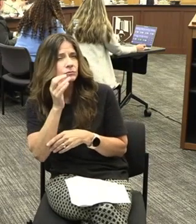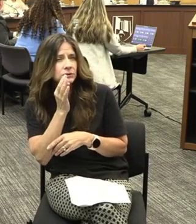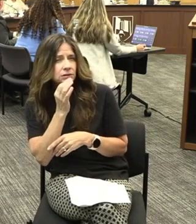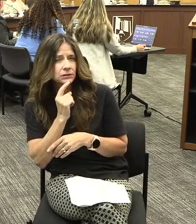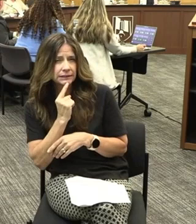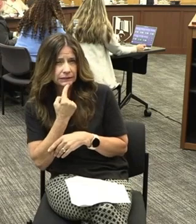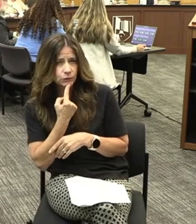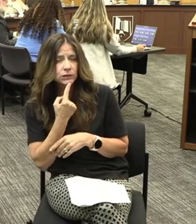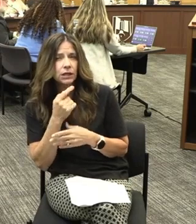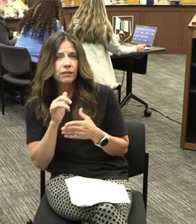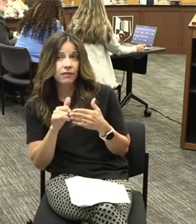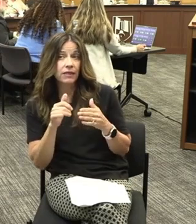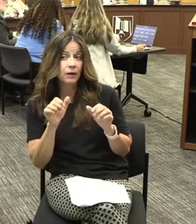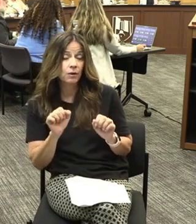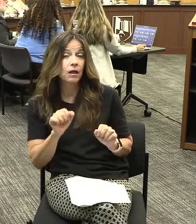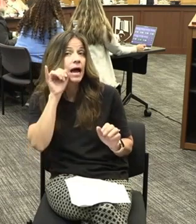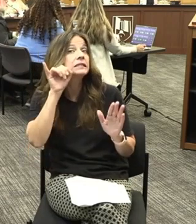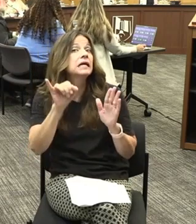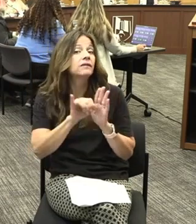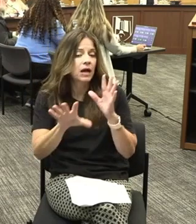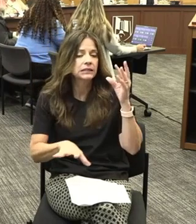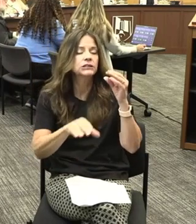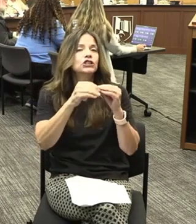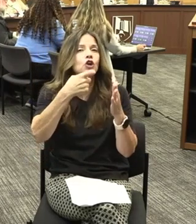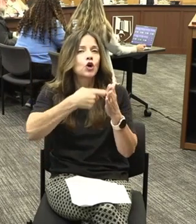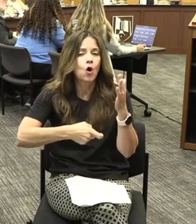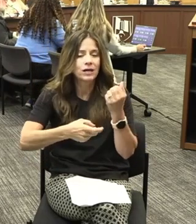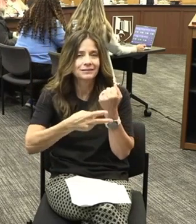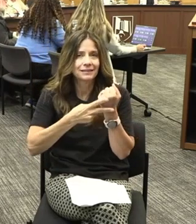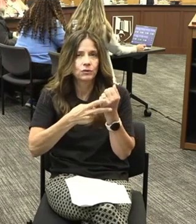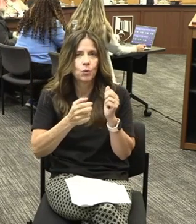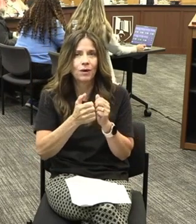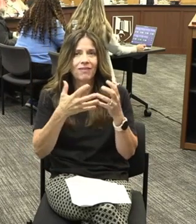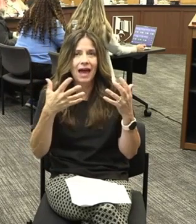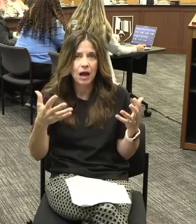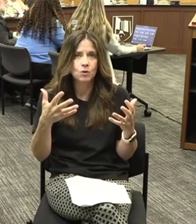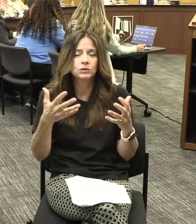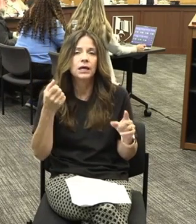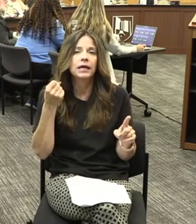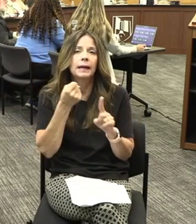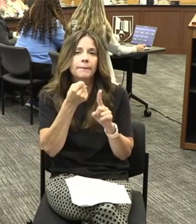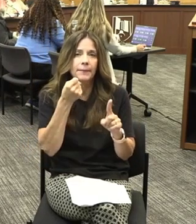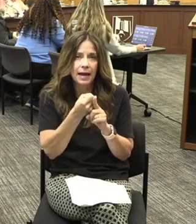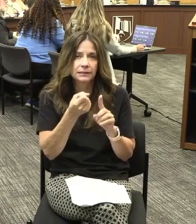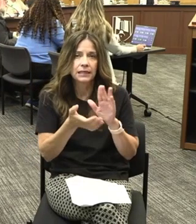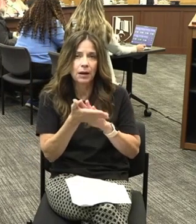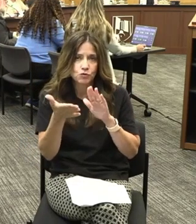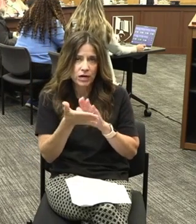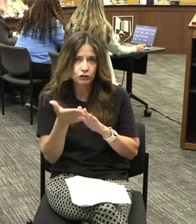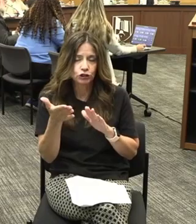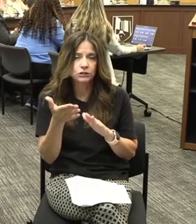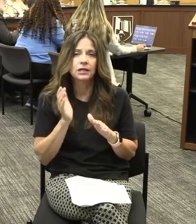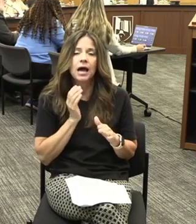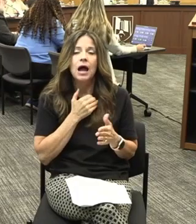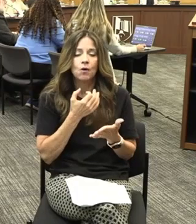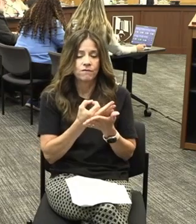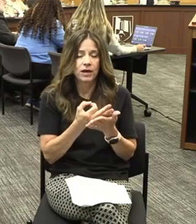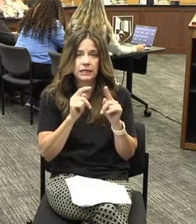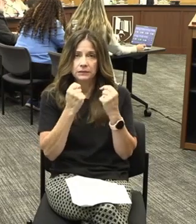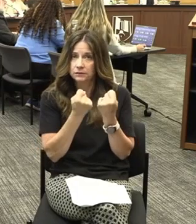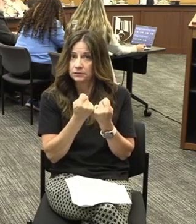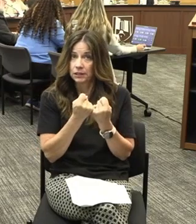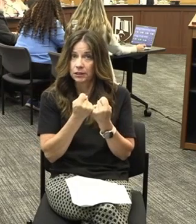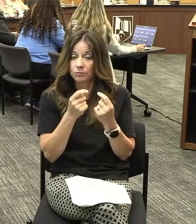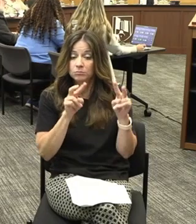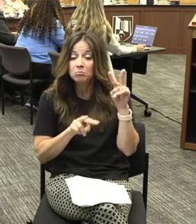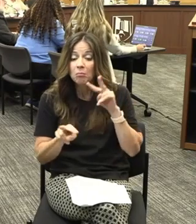stated that they were able to identify additional cost savings without material impacting operations. Our finance team went ahead and they looked